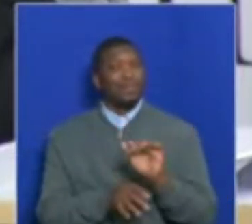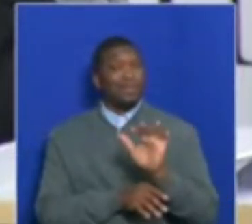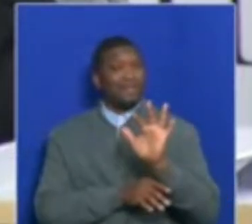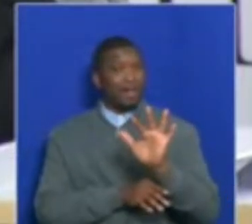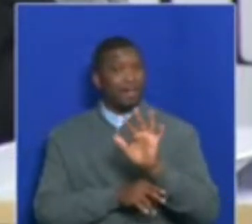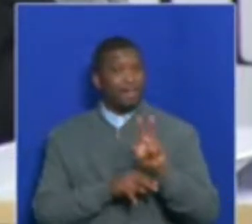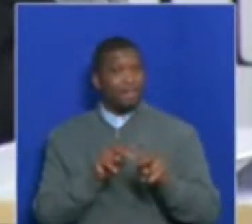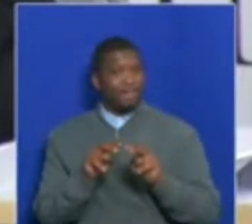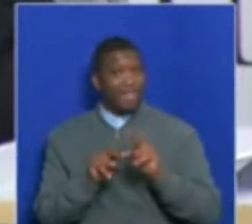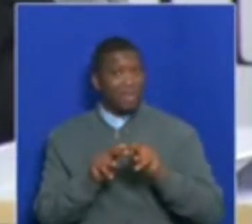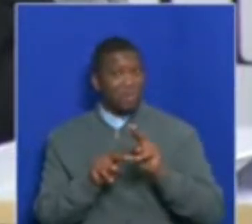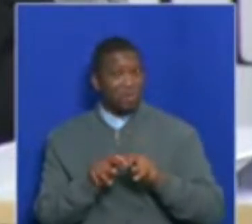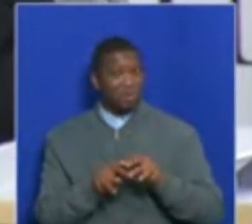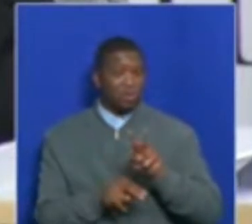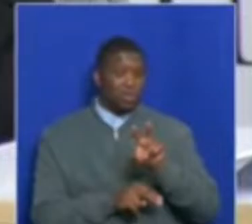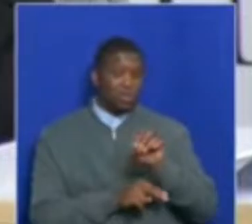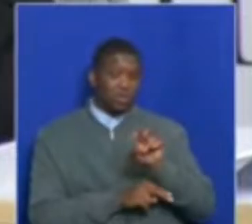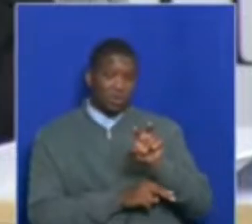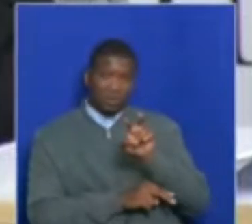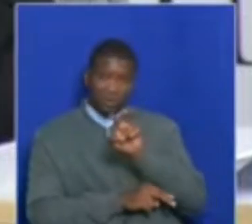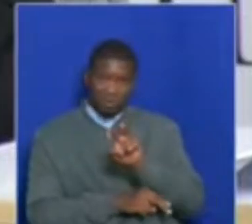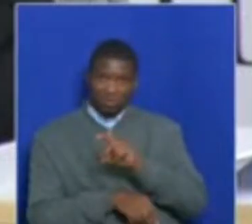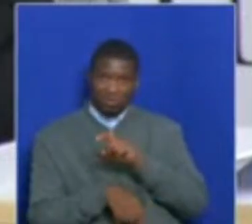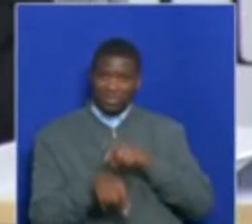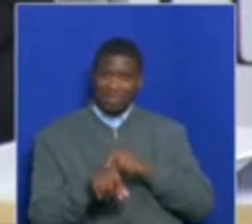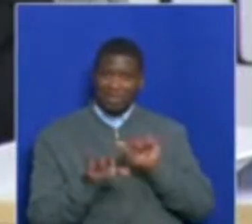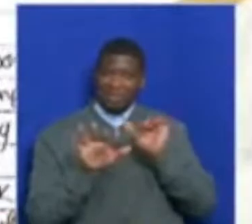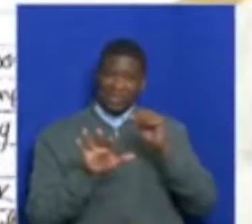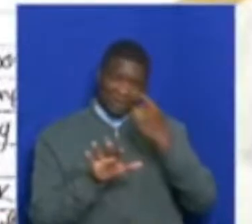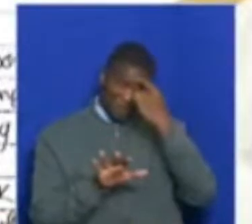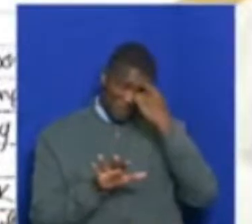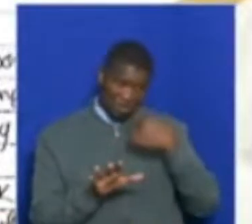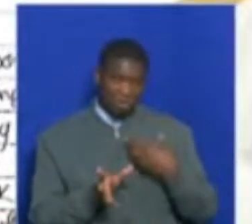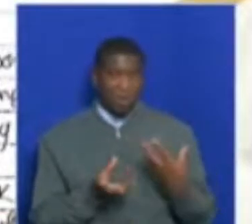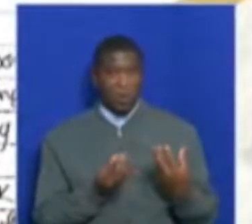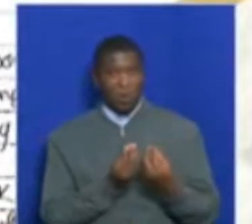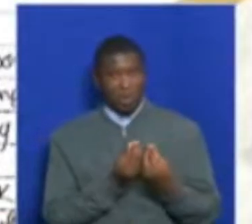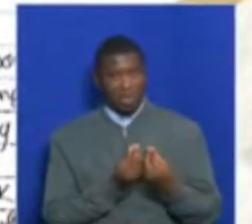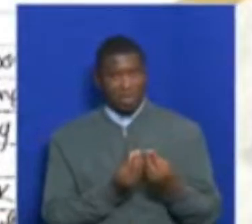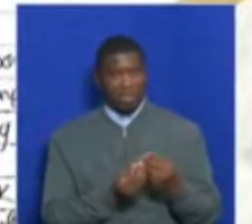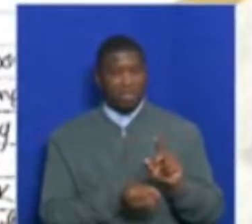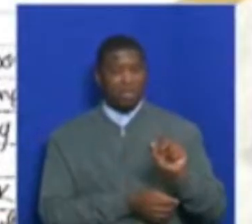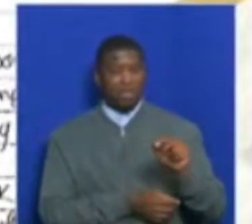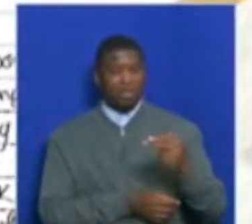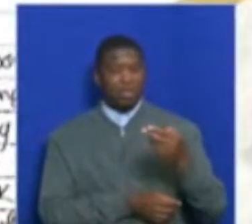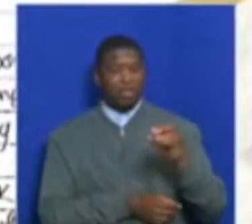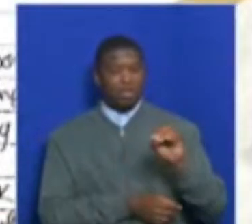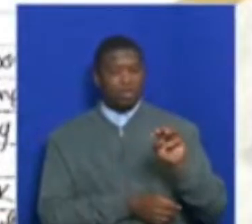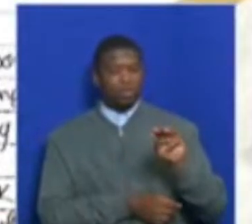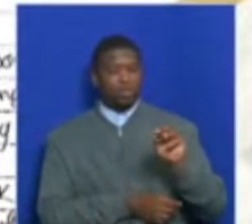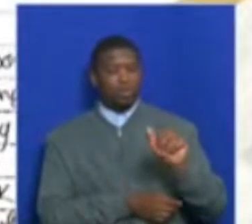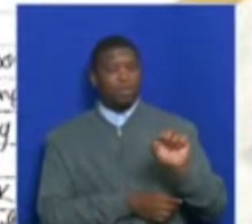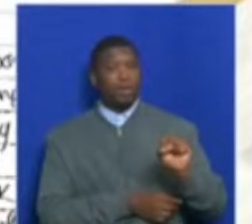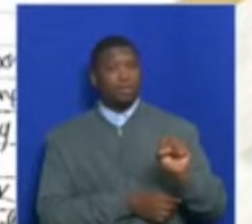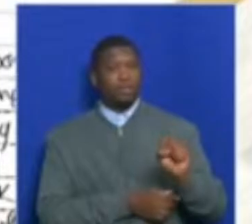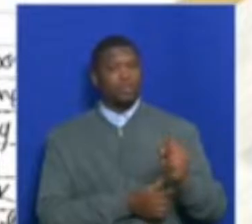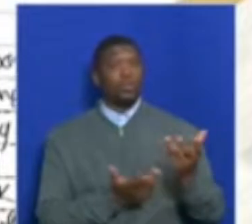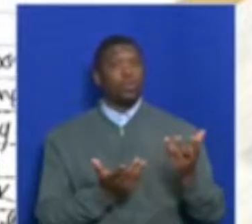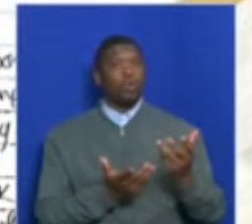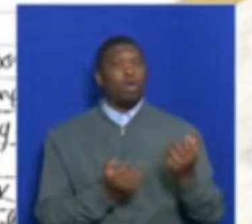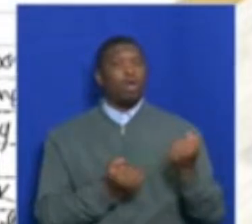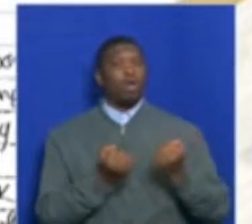2022, at 6 o'clock I was with David Jonathan Thomas in the tow truck, Durban South